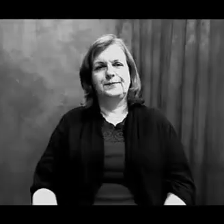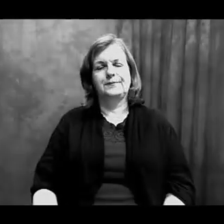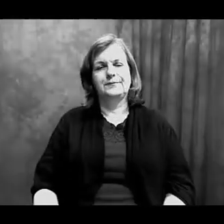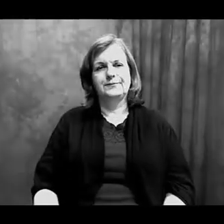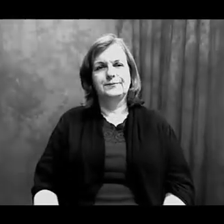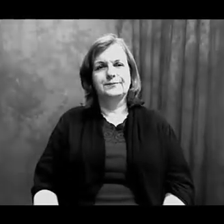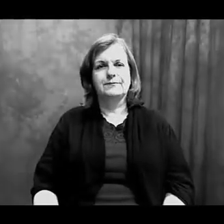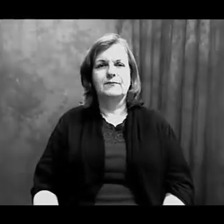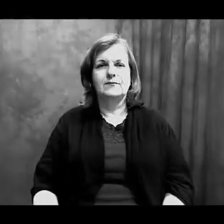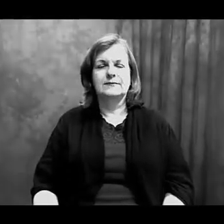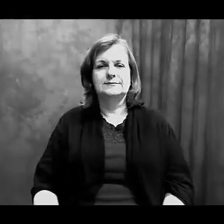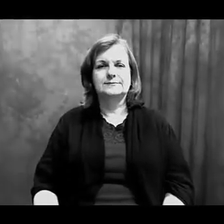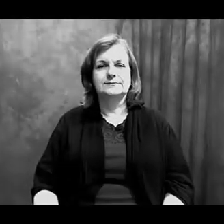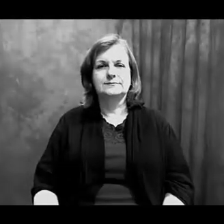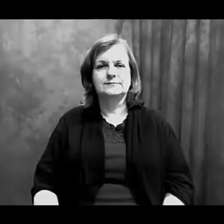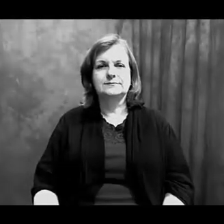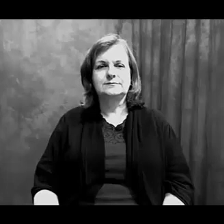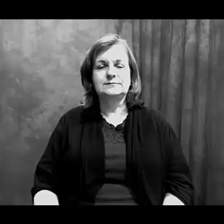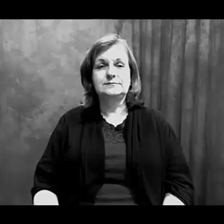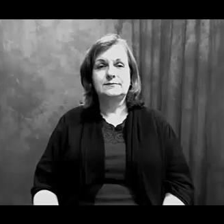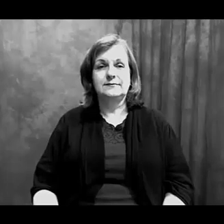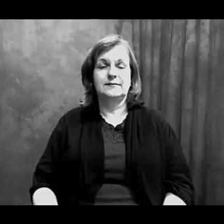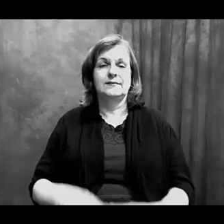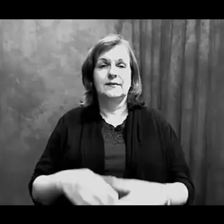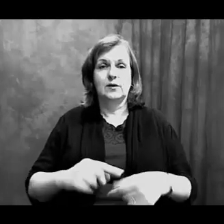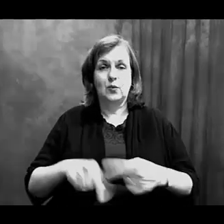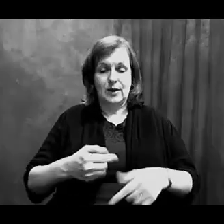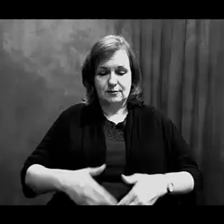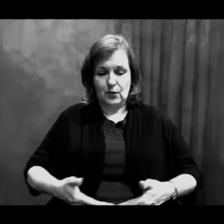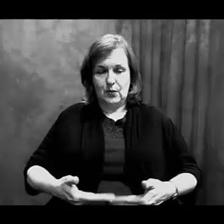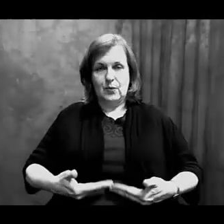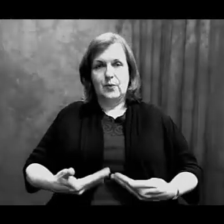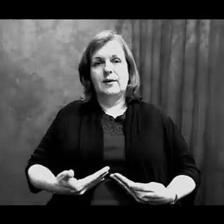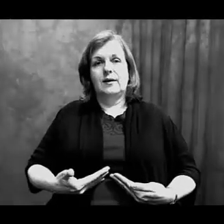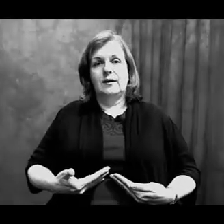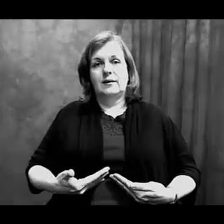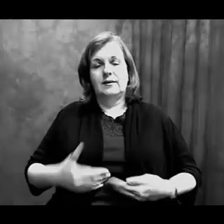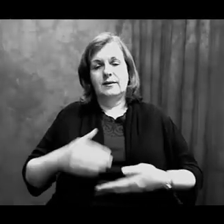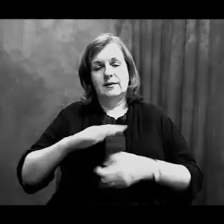Because the pressure in the thorax